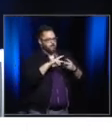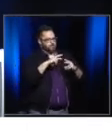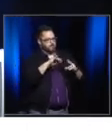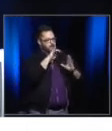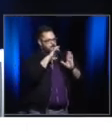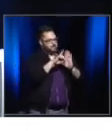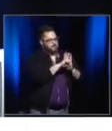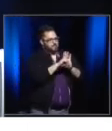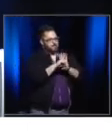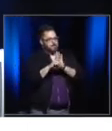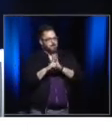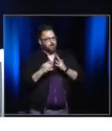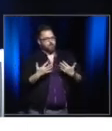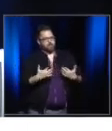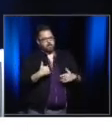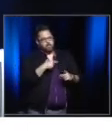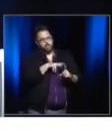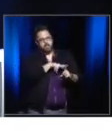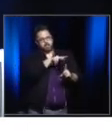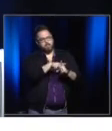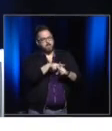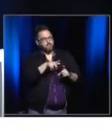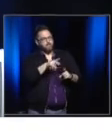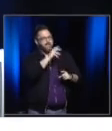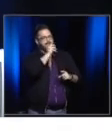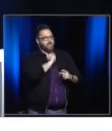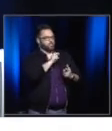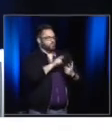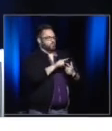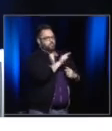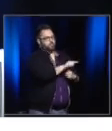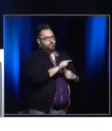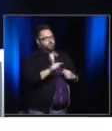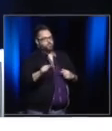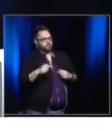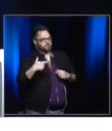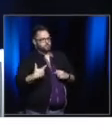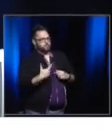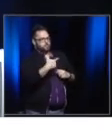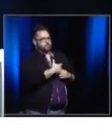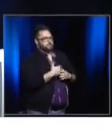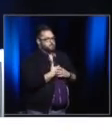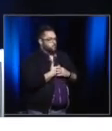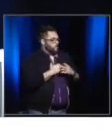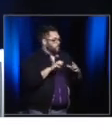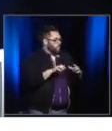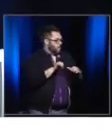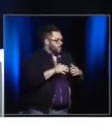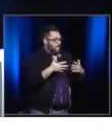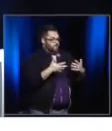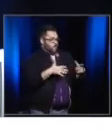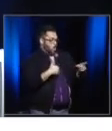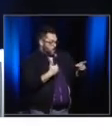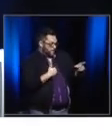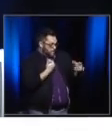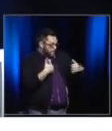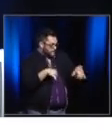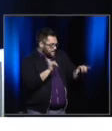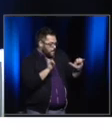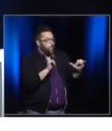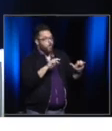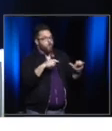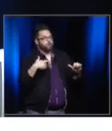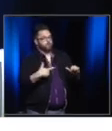identified. And then we could apply ages to these dolphins. And we can do it for living dolphins, dead dolphins, and look back in